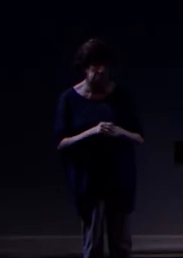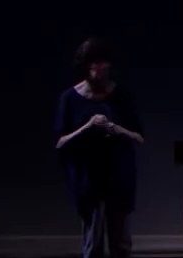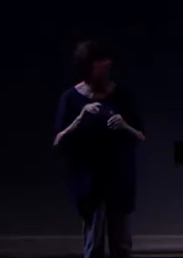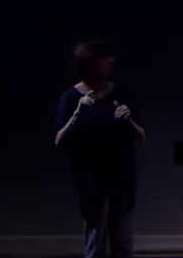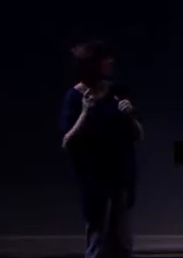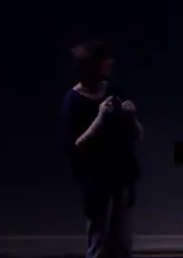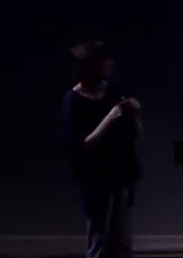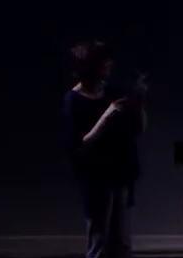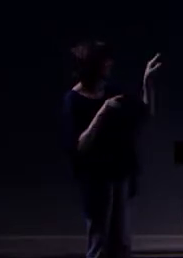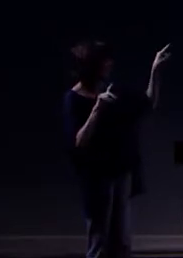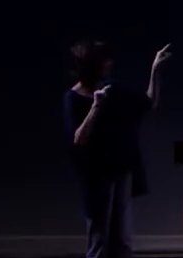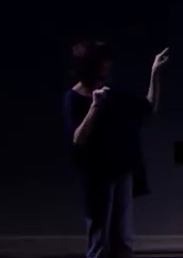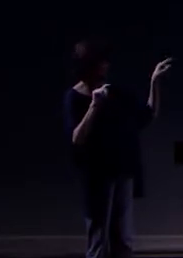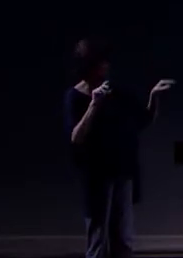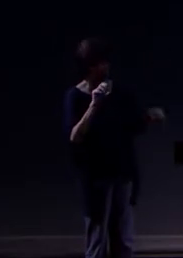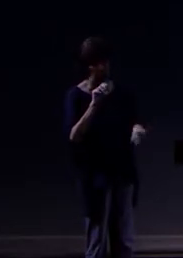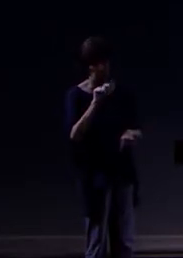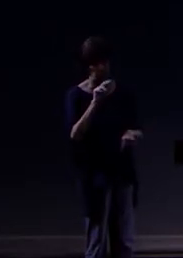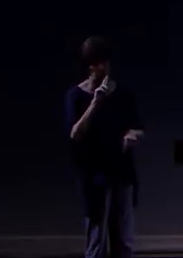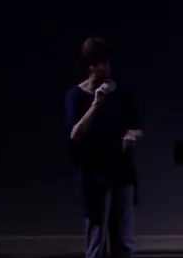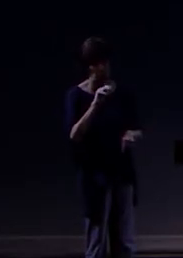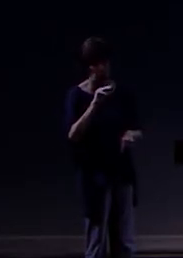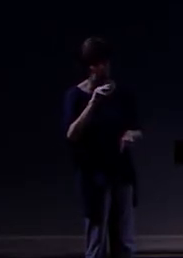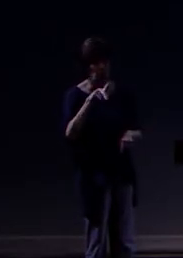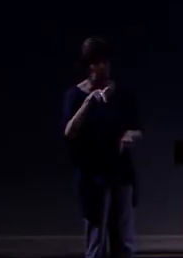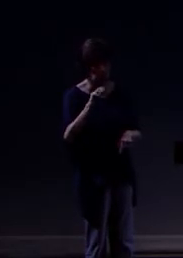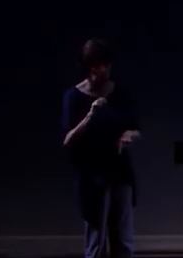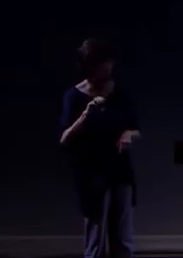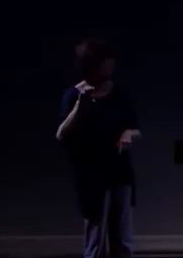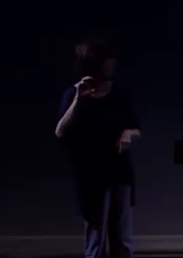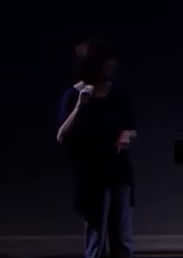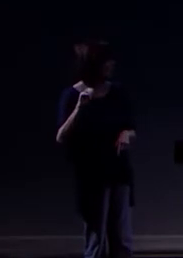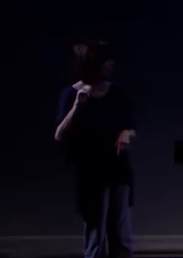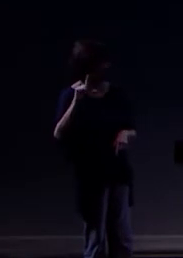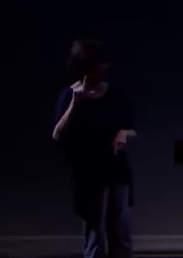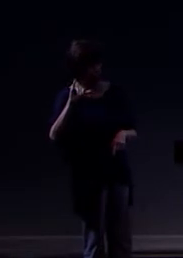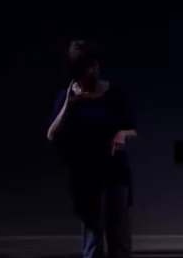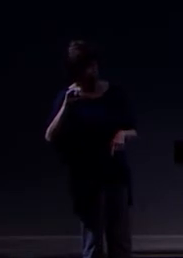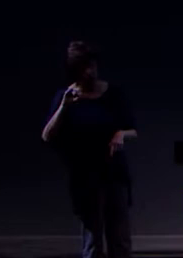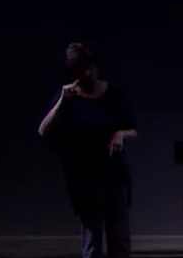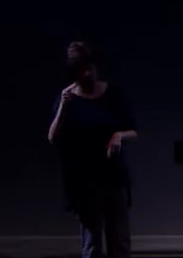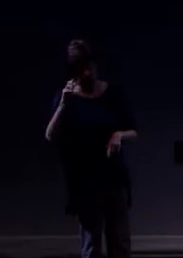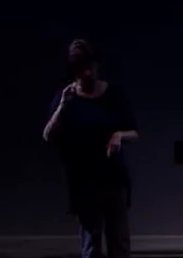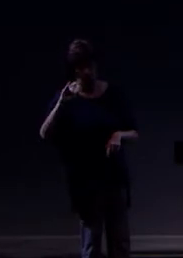l'oeil. So this trompe l'oeil, which is in Rome, was painted in